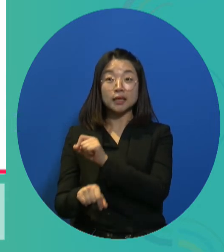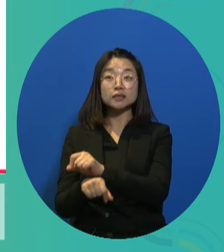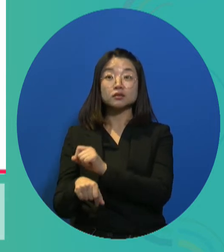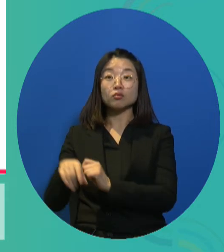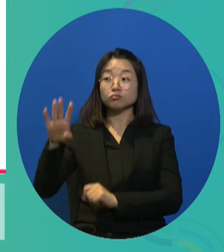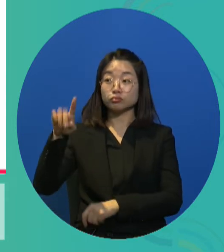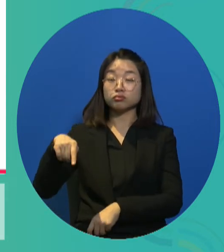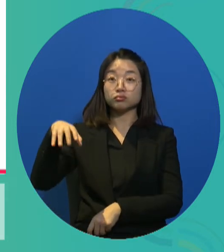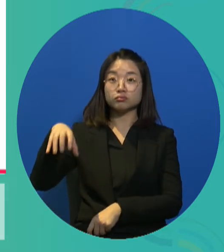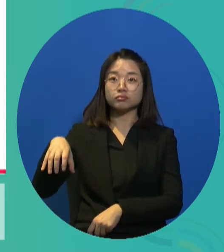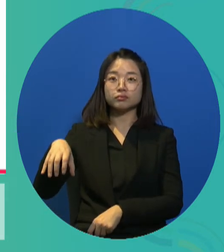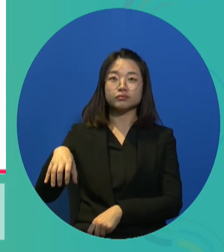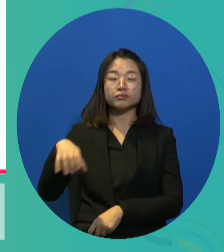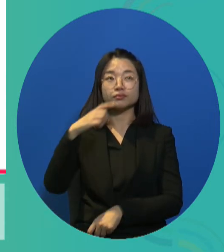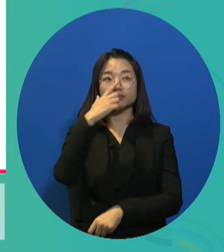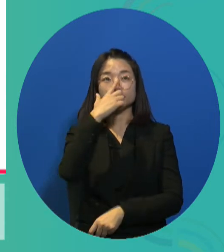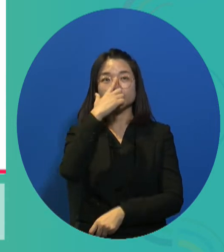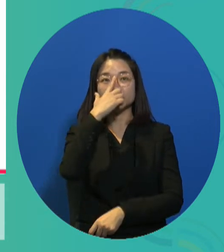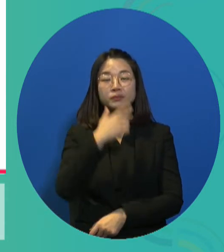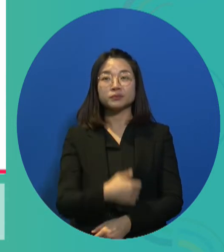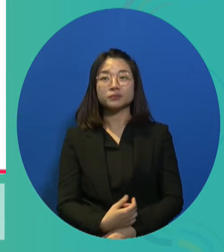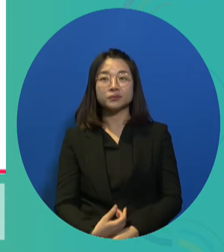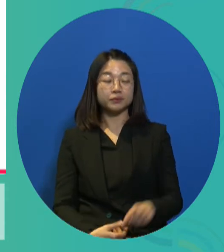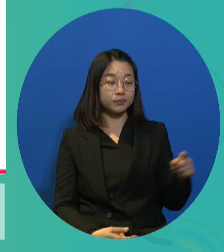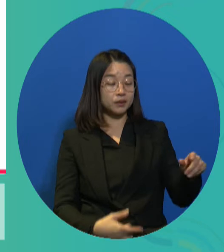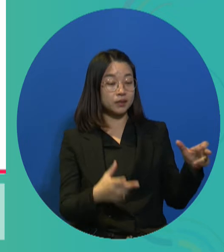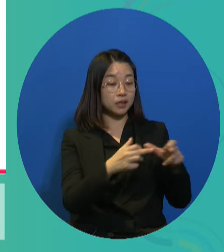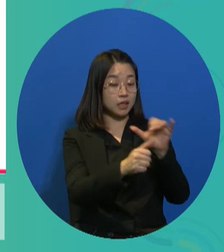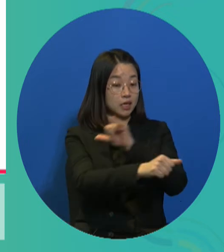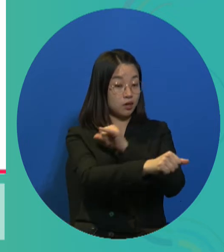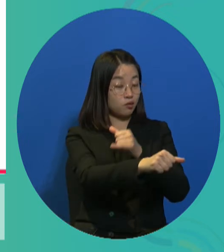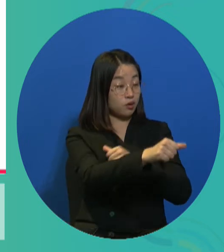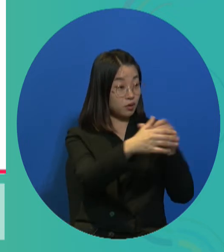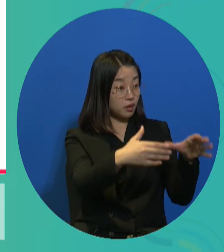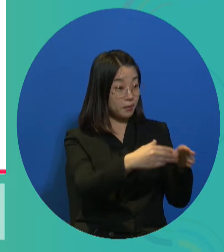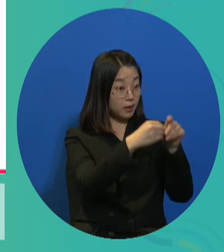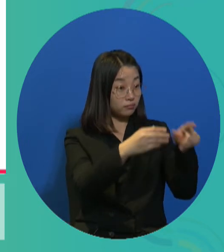implications of the optional protocol on the administrative body.